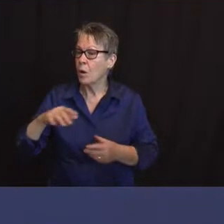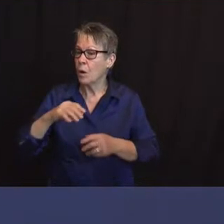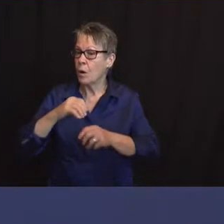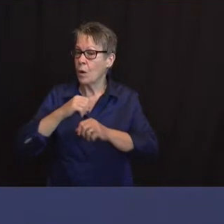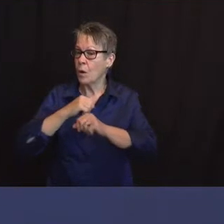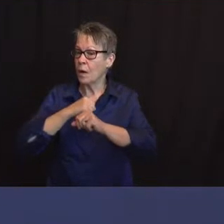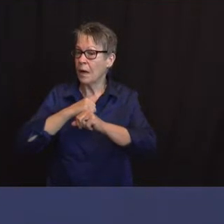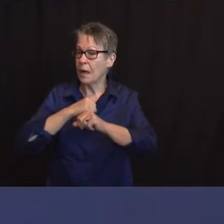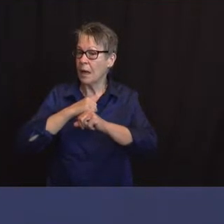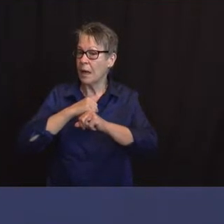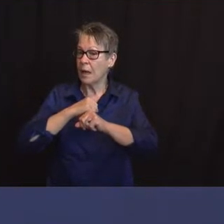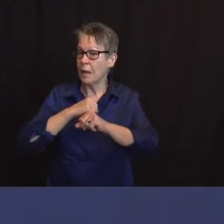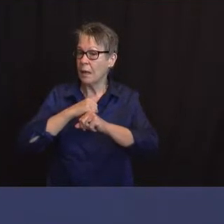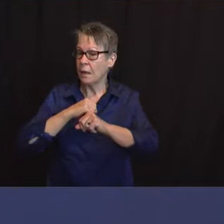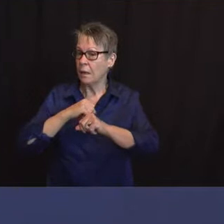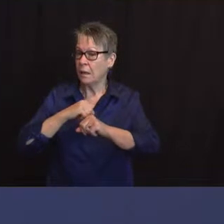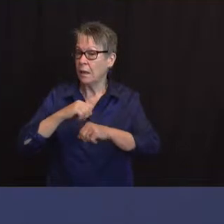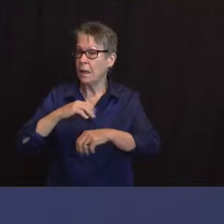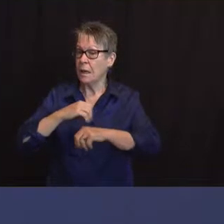to the legislature about